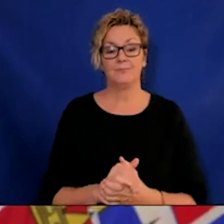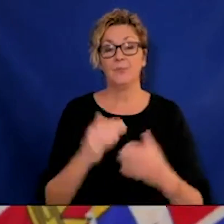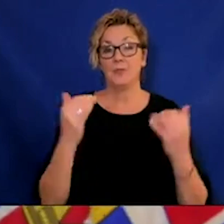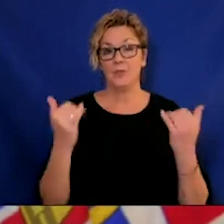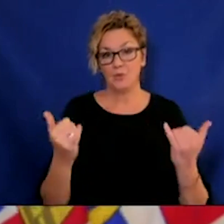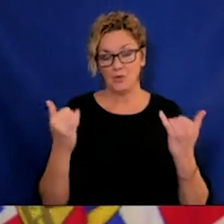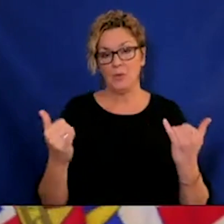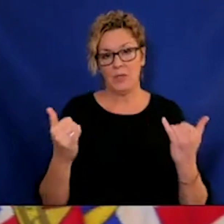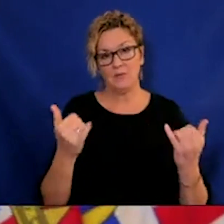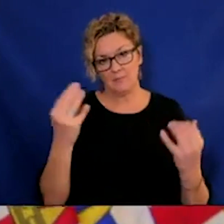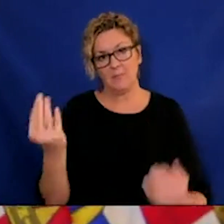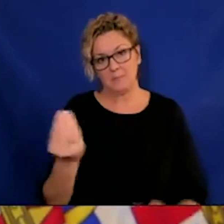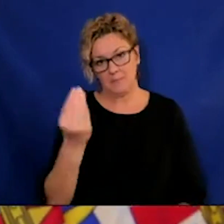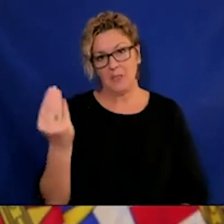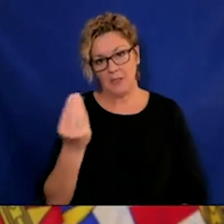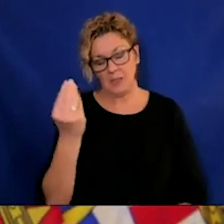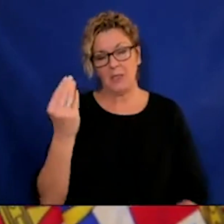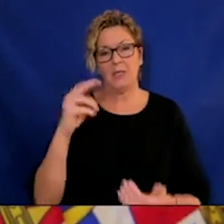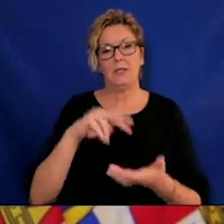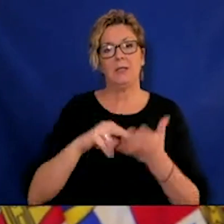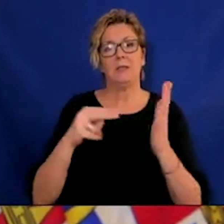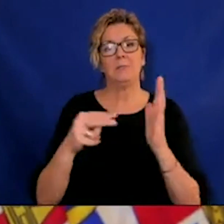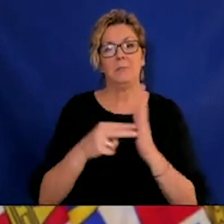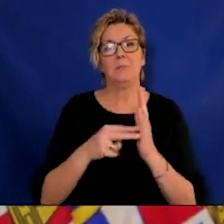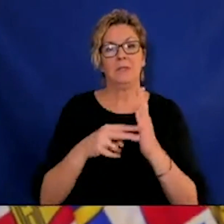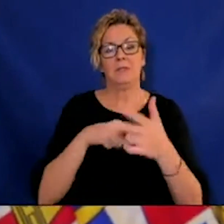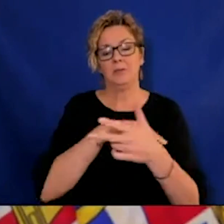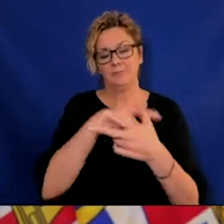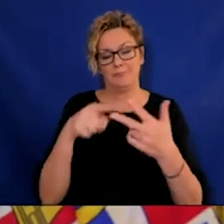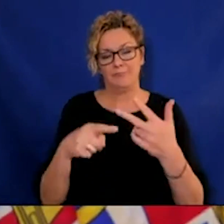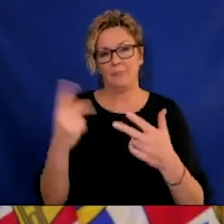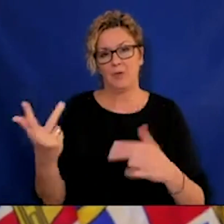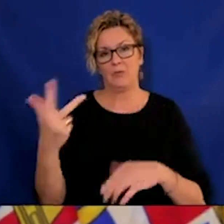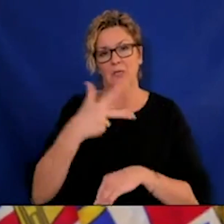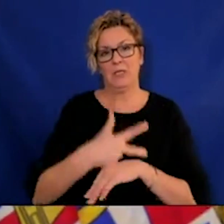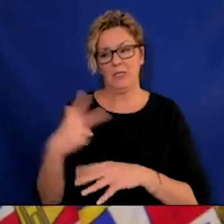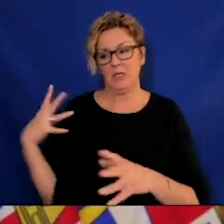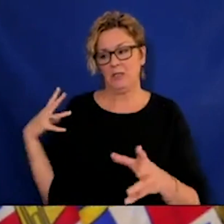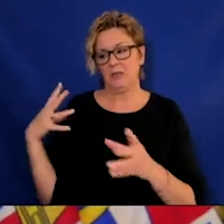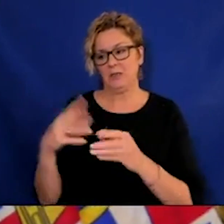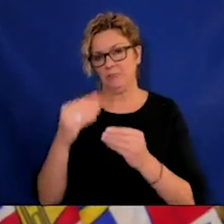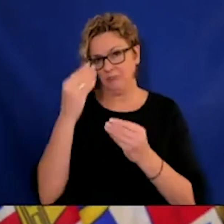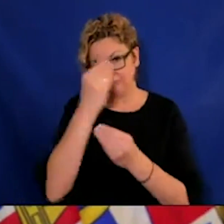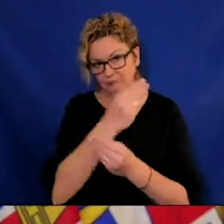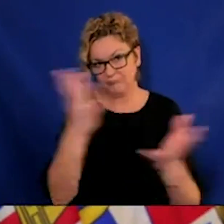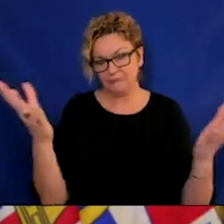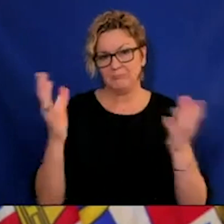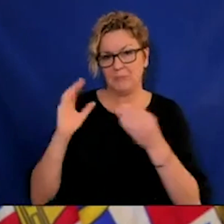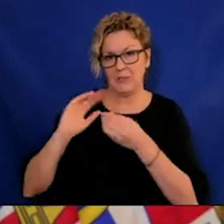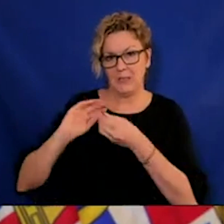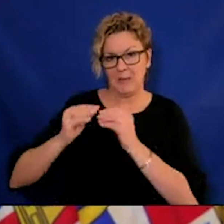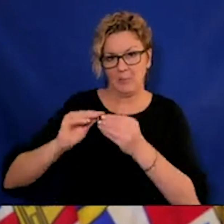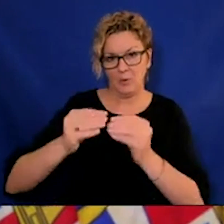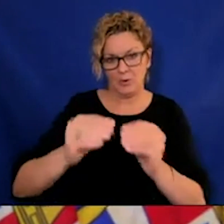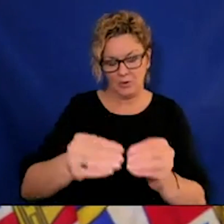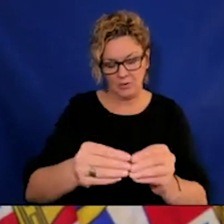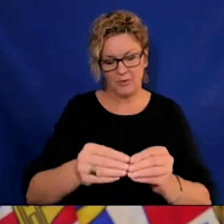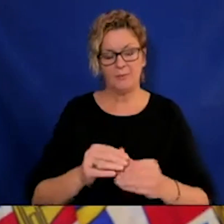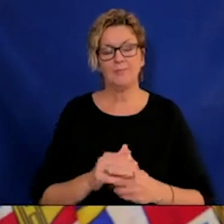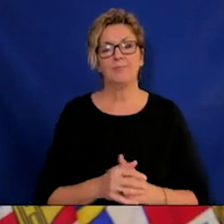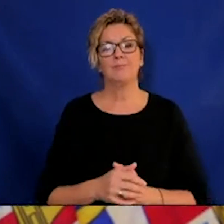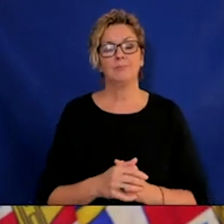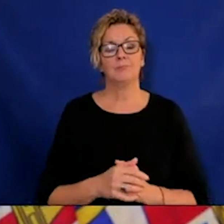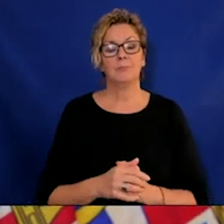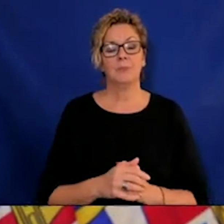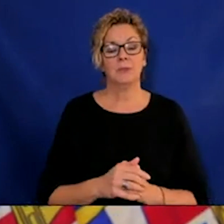Today, of course, being Monday, we're reporting on the three periods from Friday to Saturday, Saturday to Sunday, and then Sunday